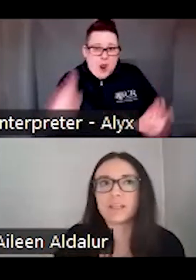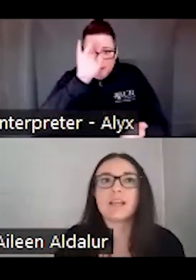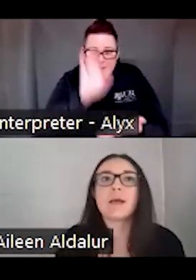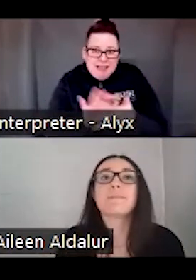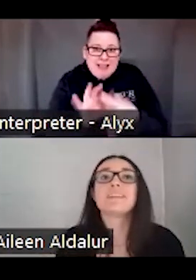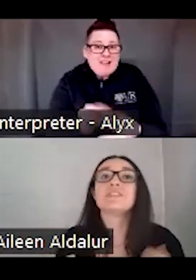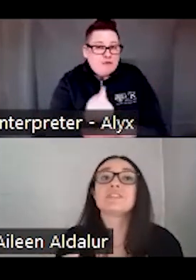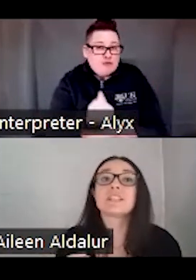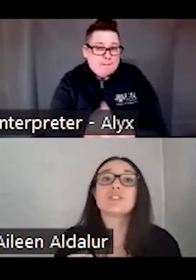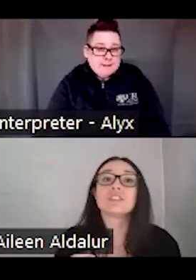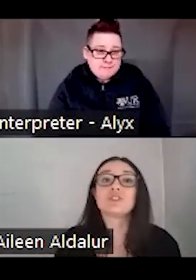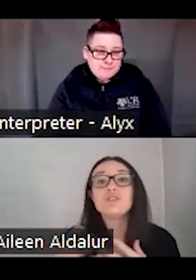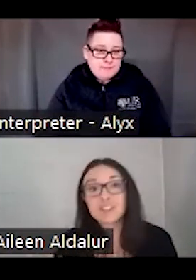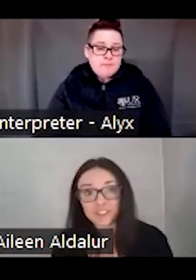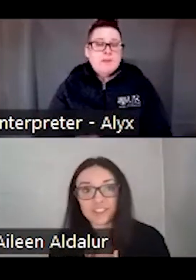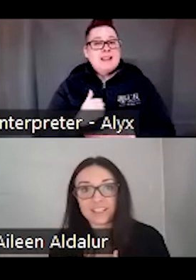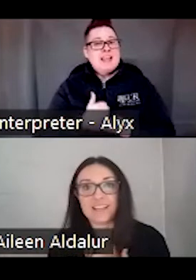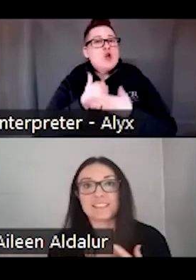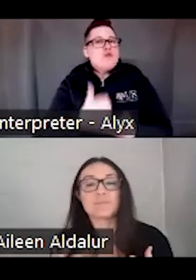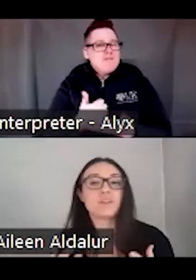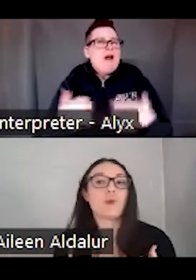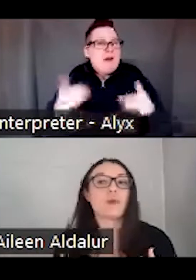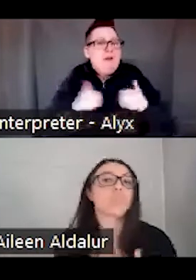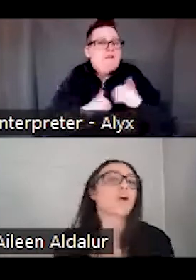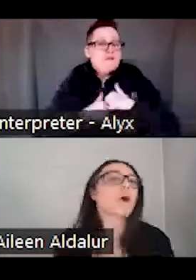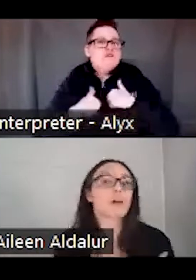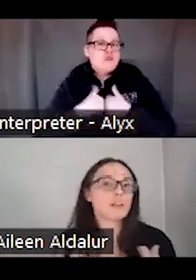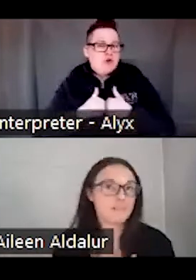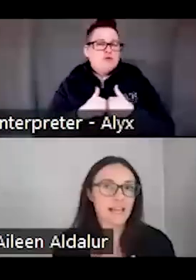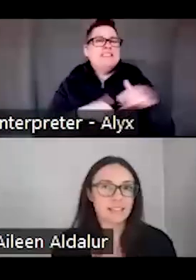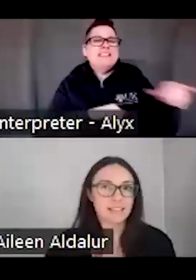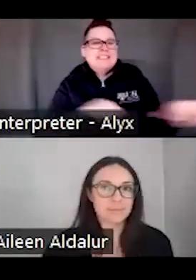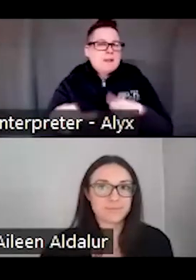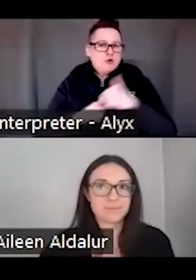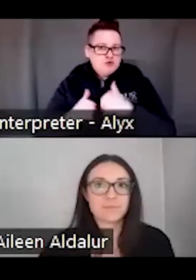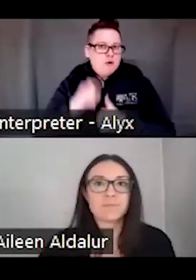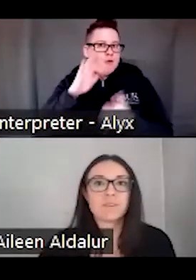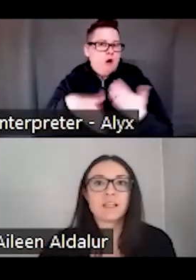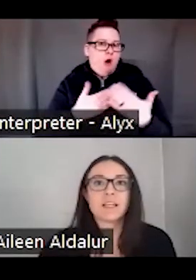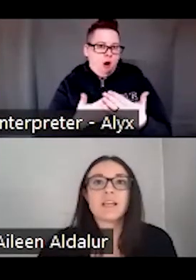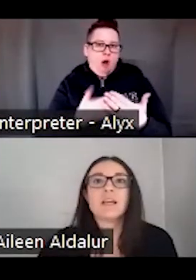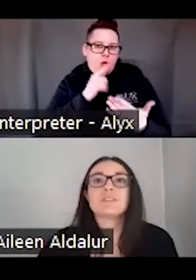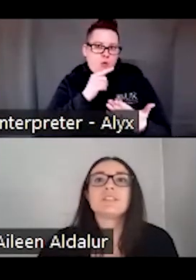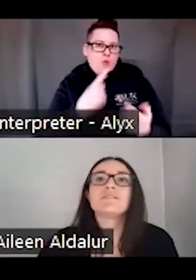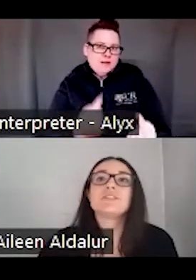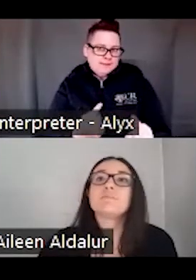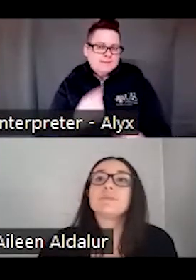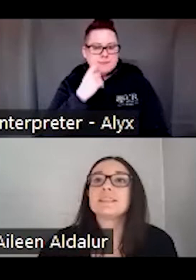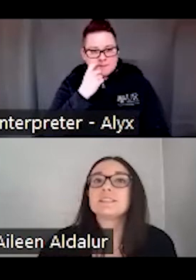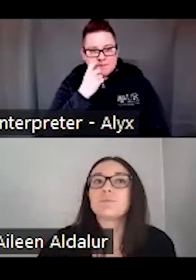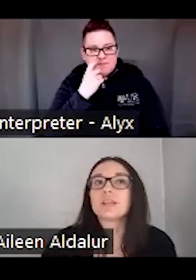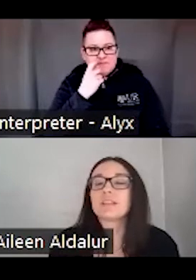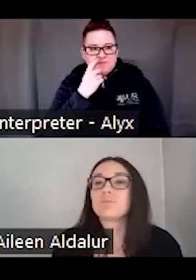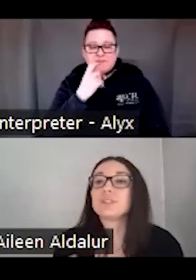treatment. But the intervention is structured in a similar way for all of the clients. So the